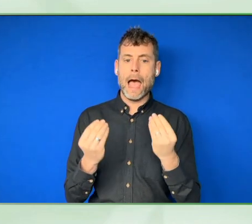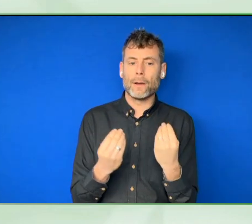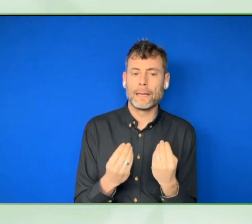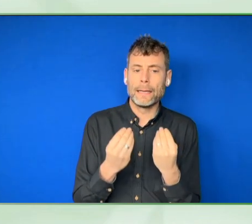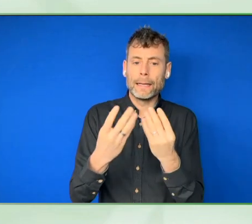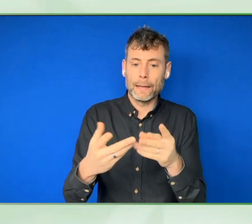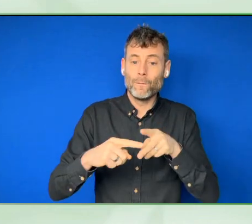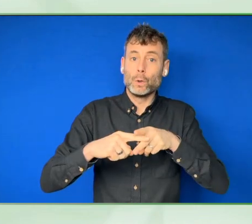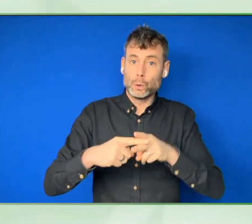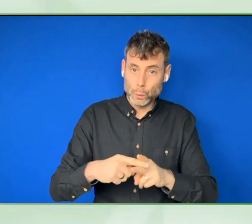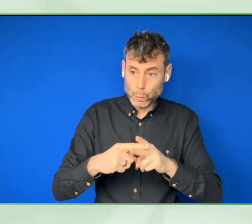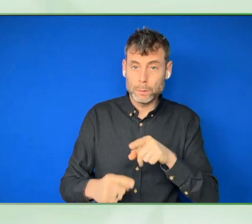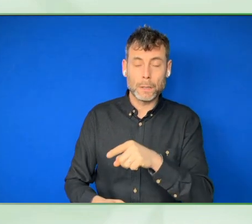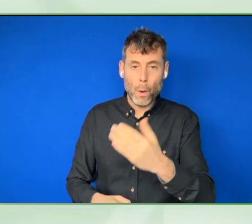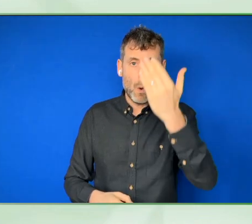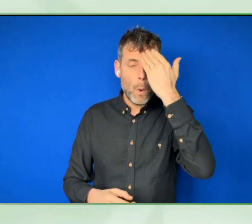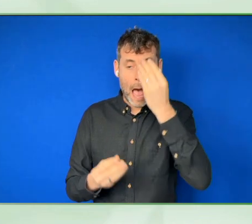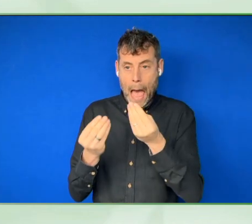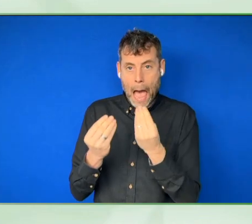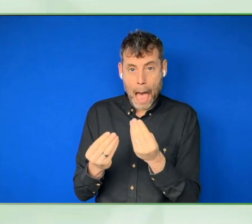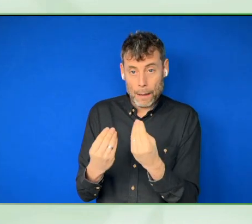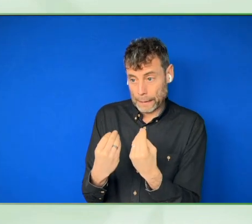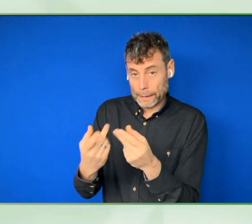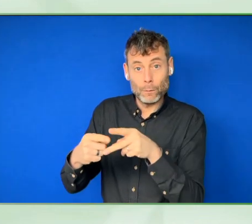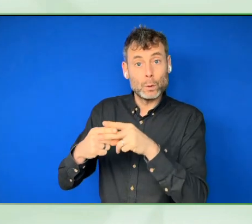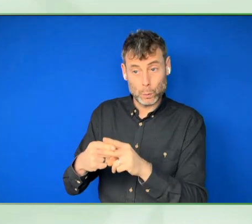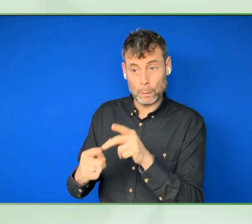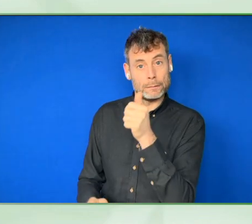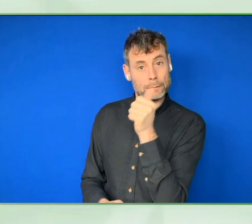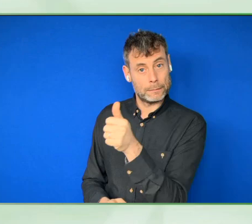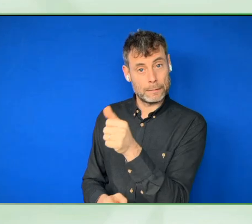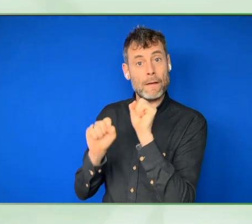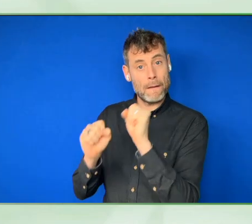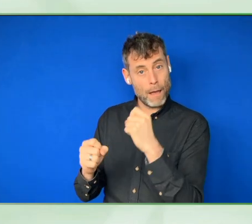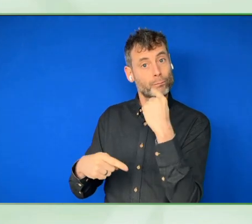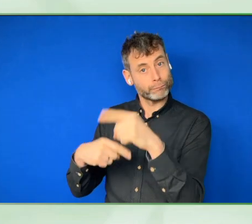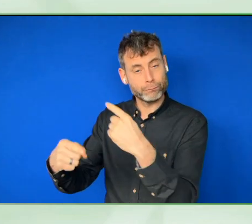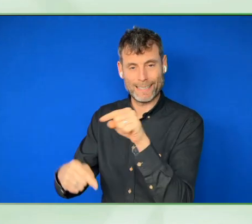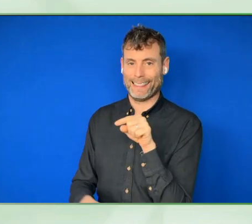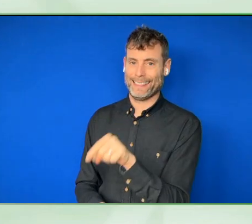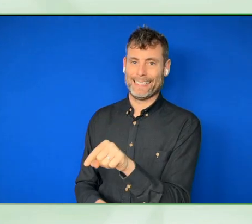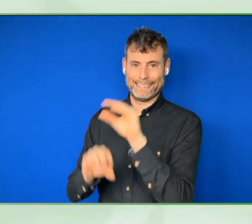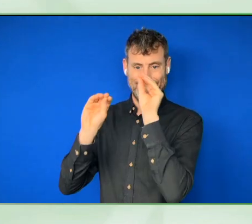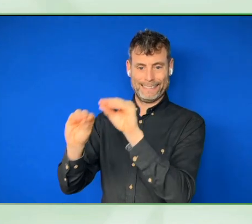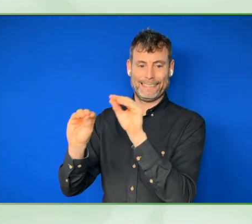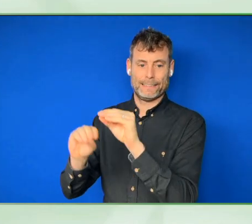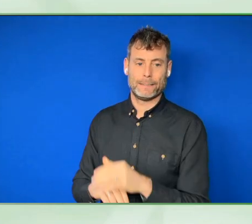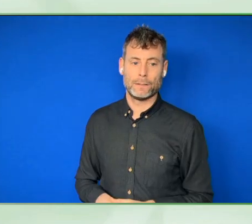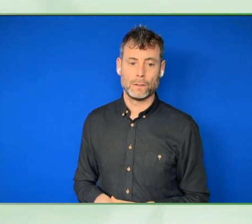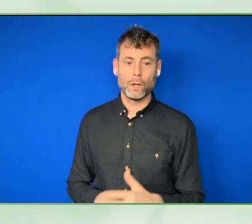us. And we are going to show the impact in the 3 districts in 3